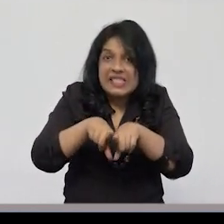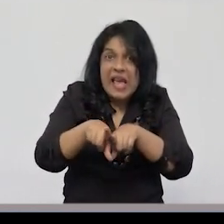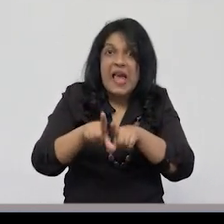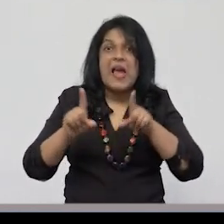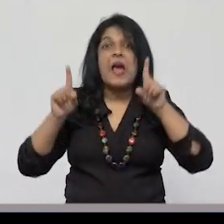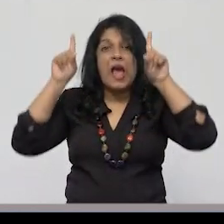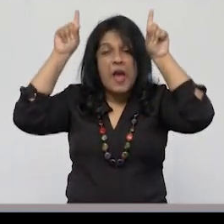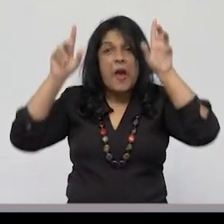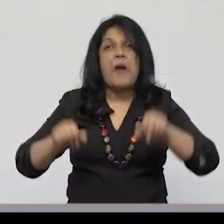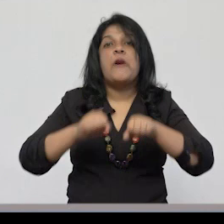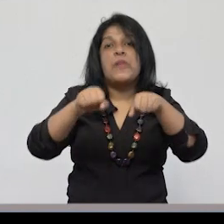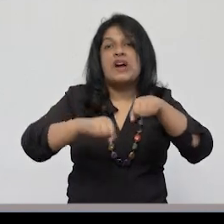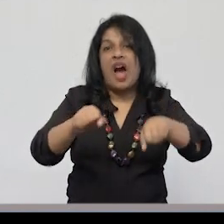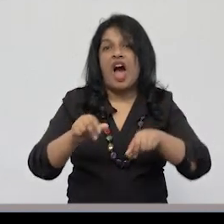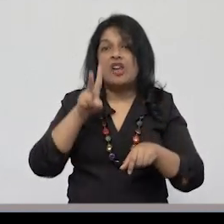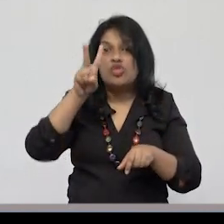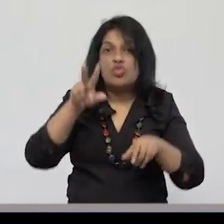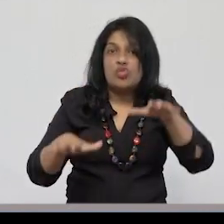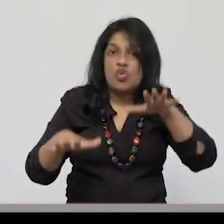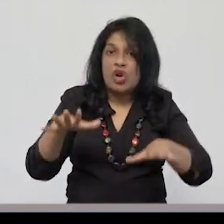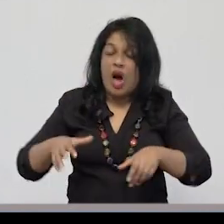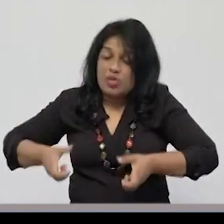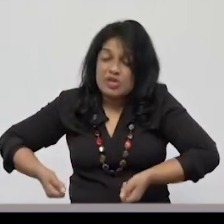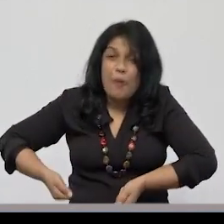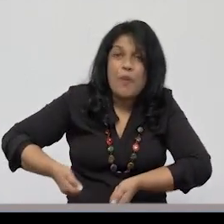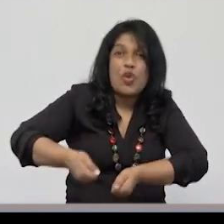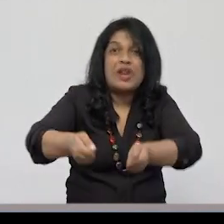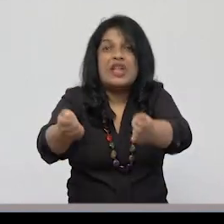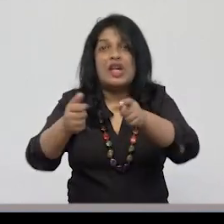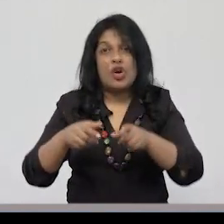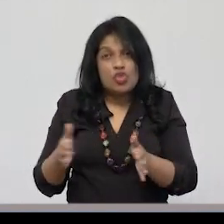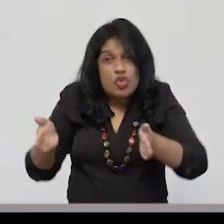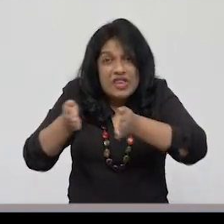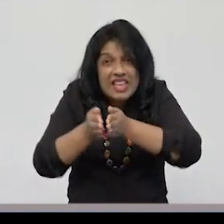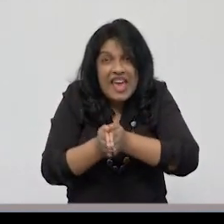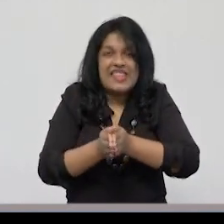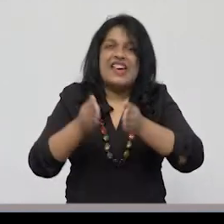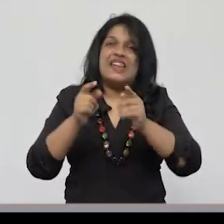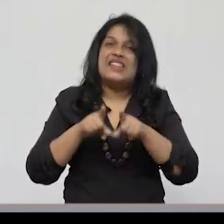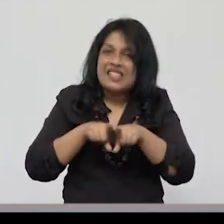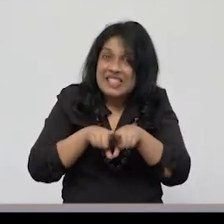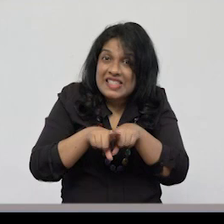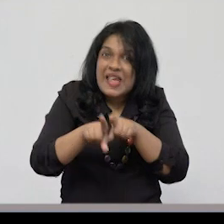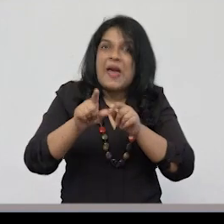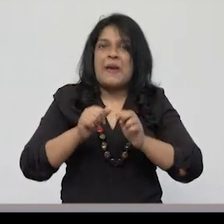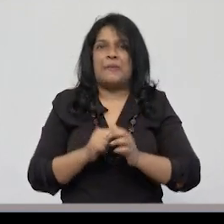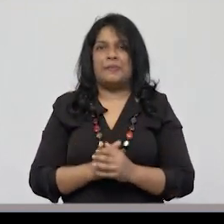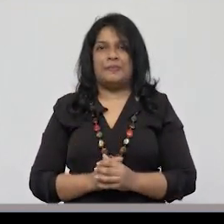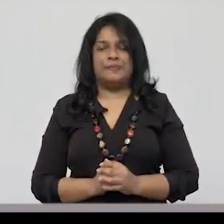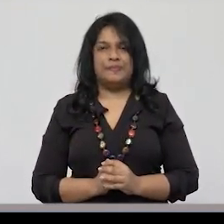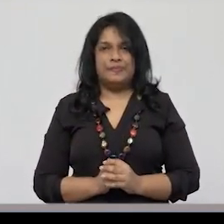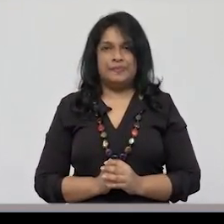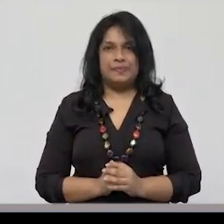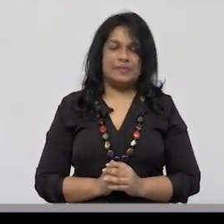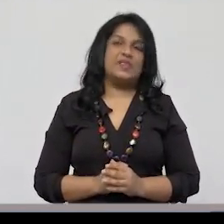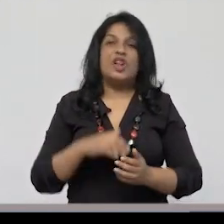went in and, you know, 9 A's and studying and suddenly finds out that there was a fine imposed and whatever the